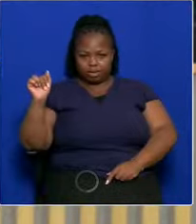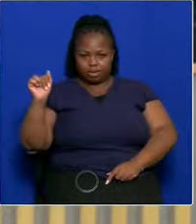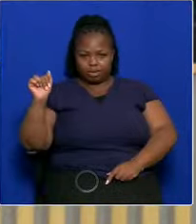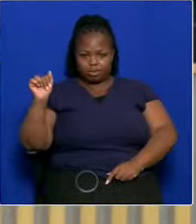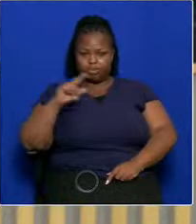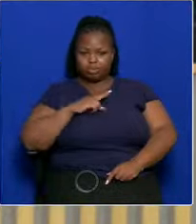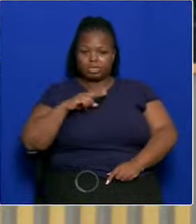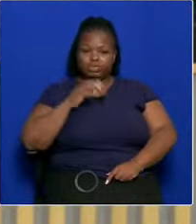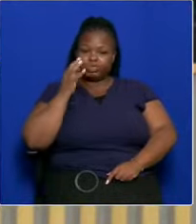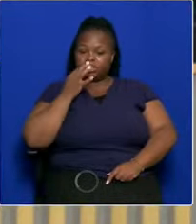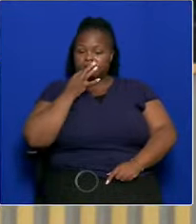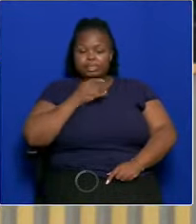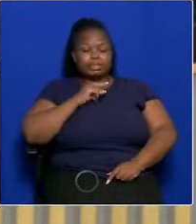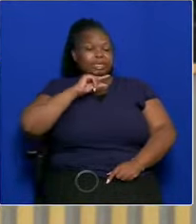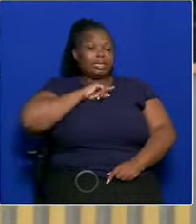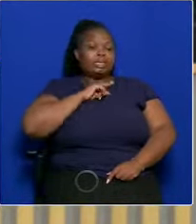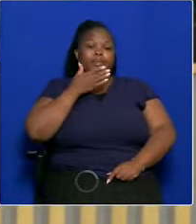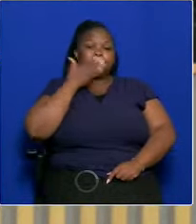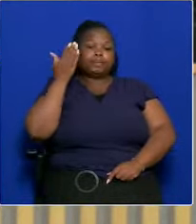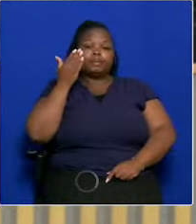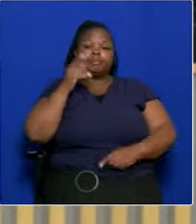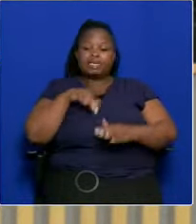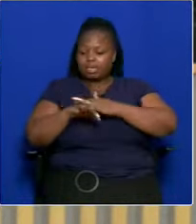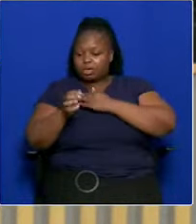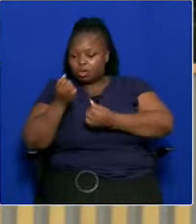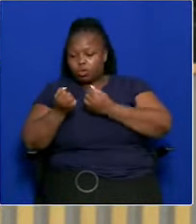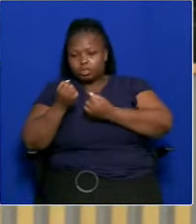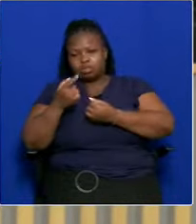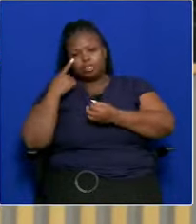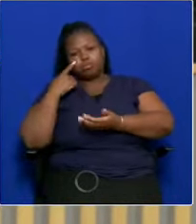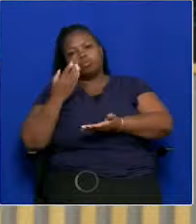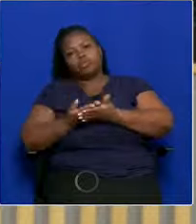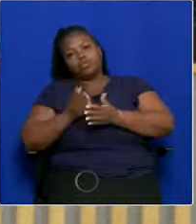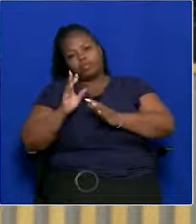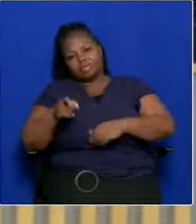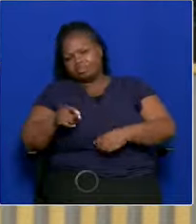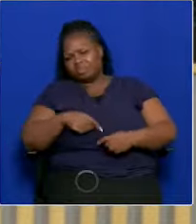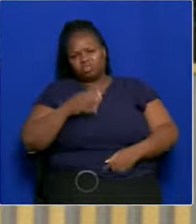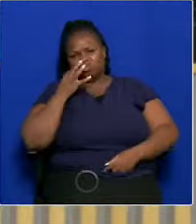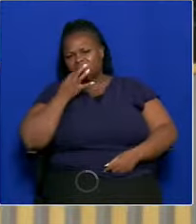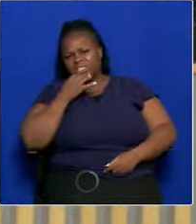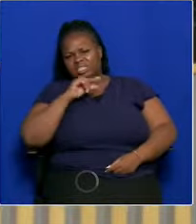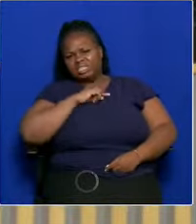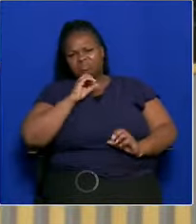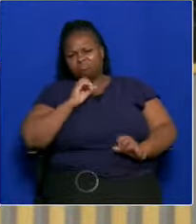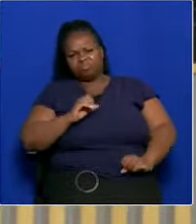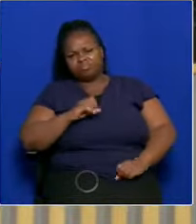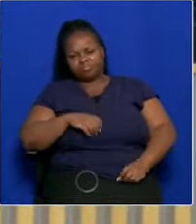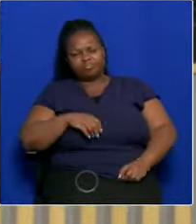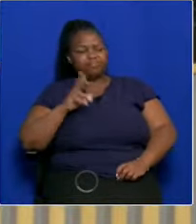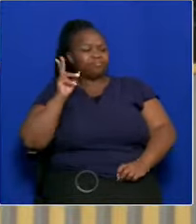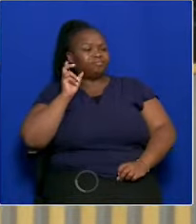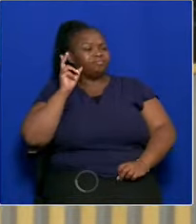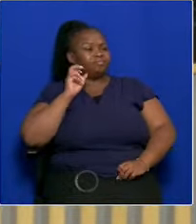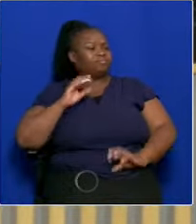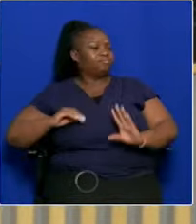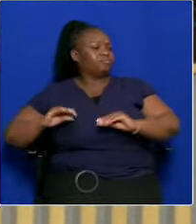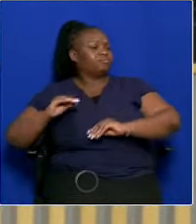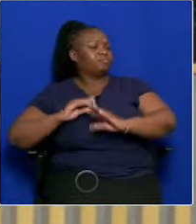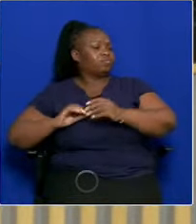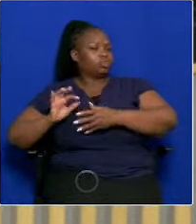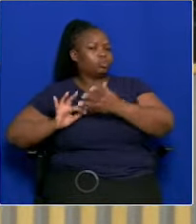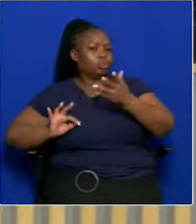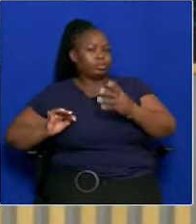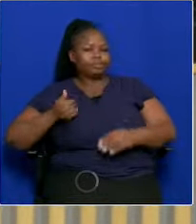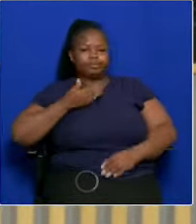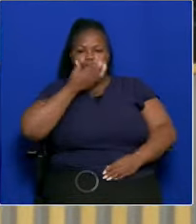until proven guilty. So you didn't hold him guilty of anything. Stories are being said about him. You don't know anything about